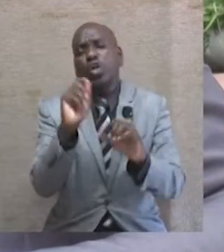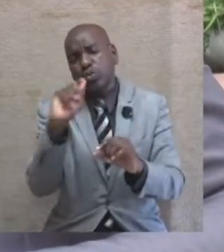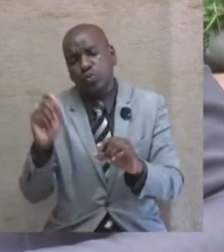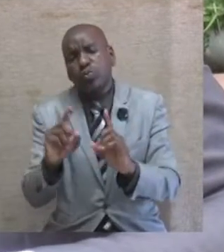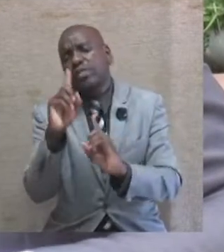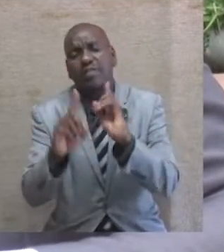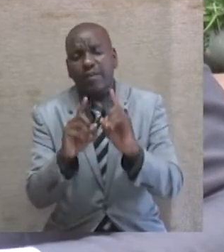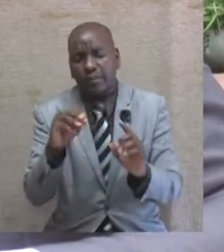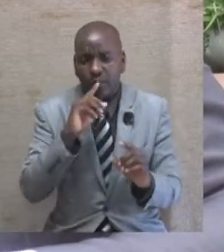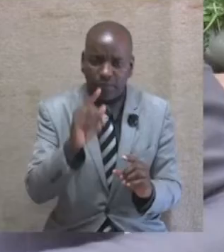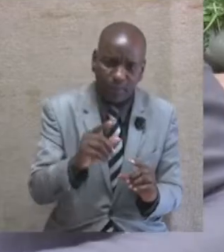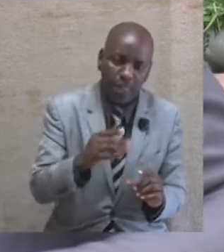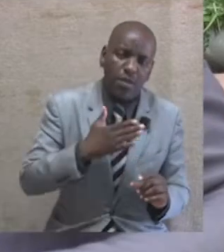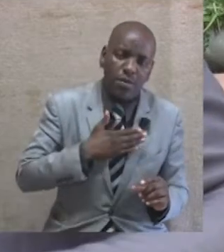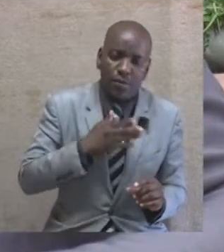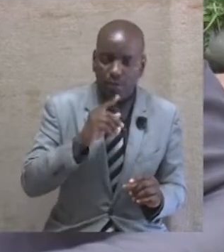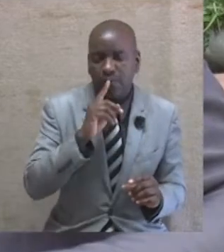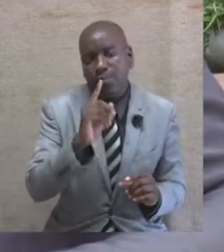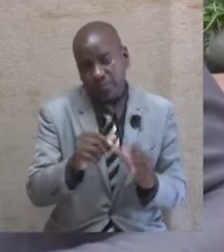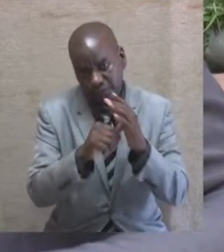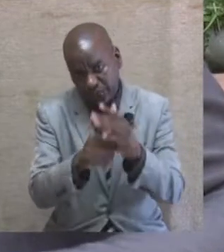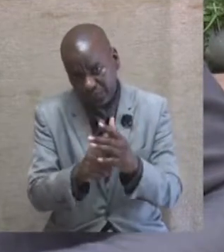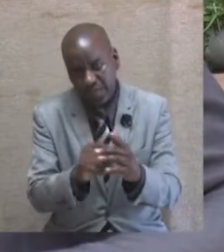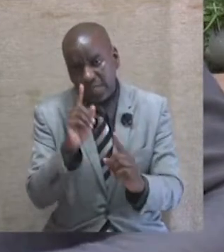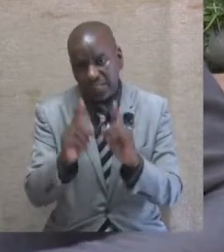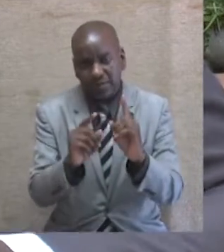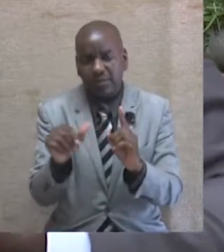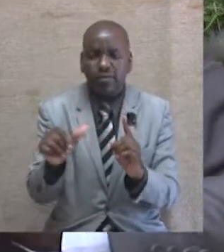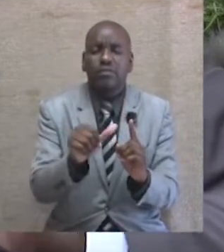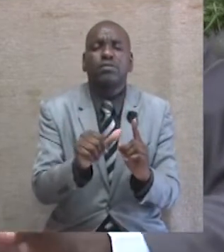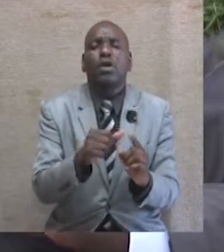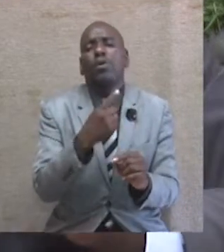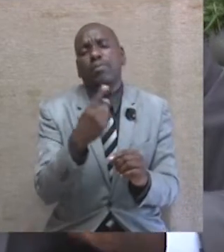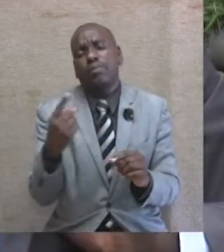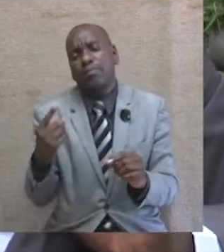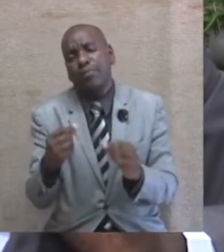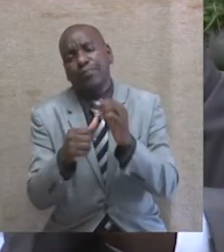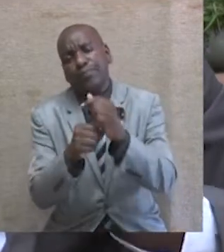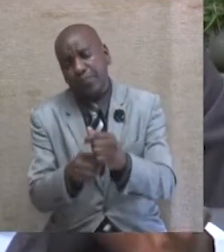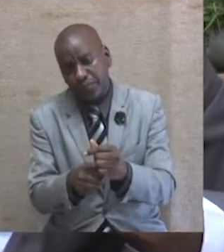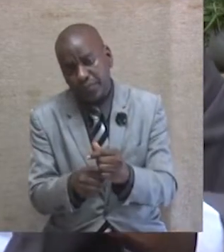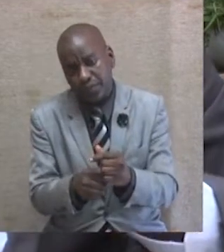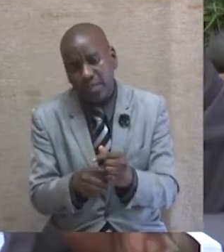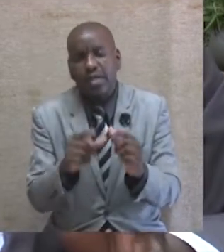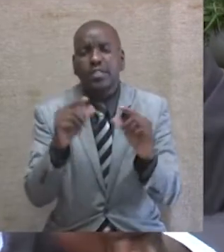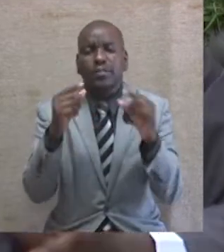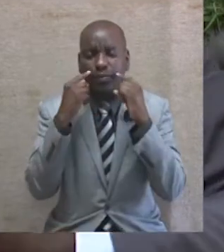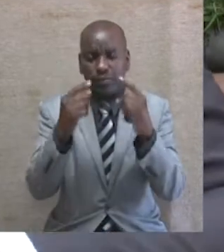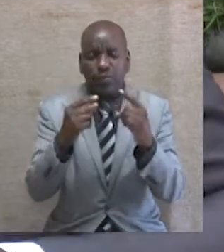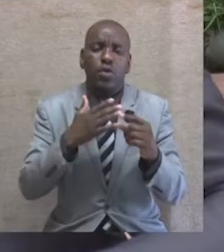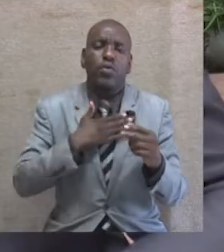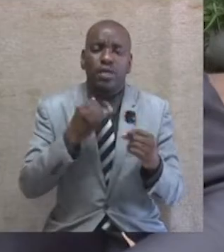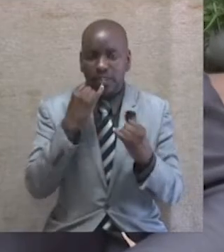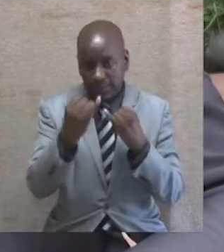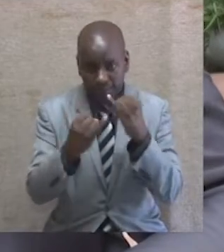being part of another social environment. So we are saying it has to be treated as a standalone entity, as a standalone subject,